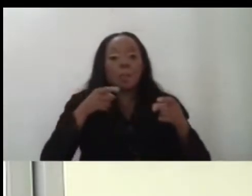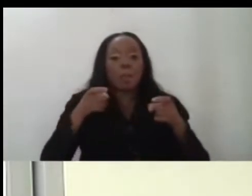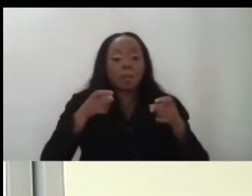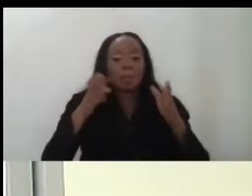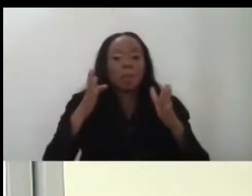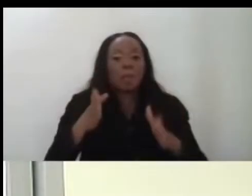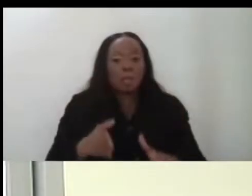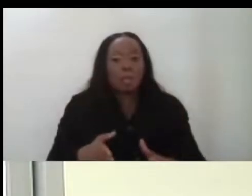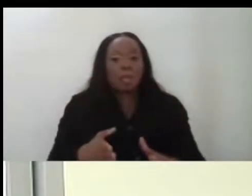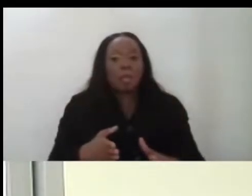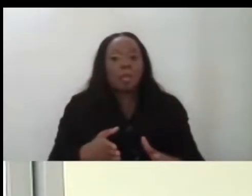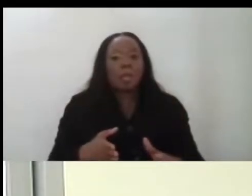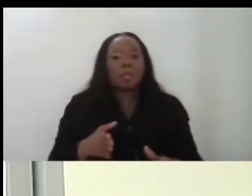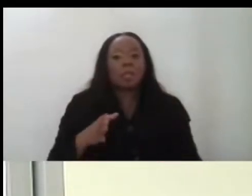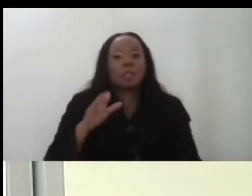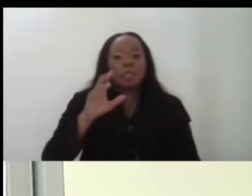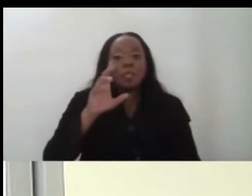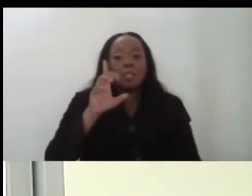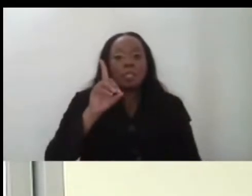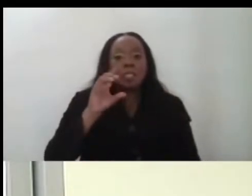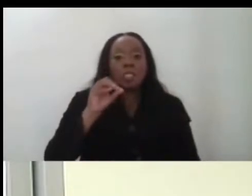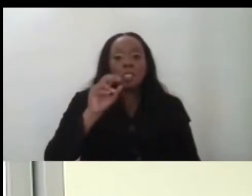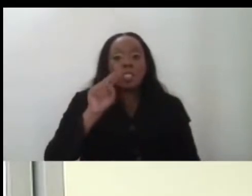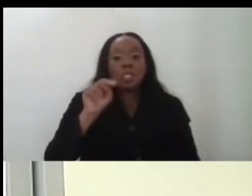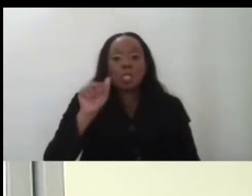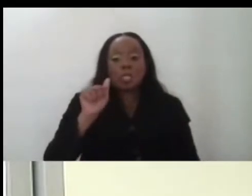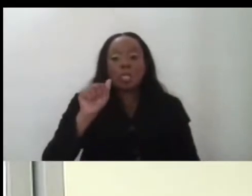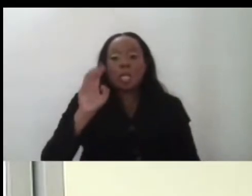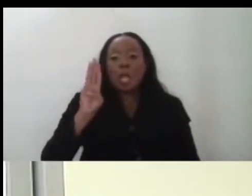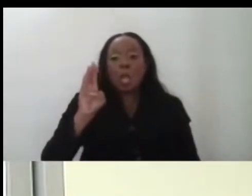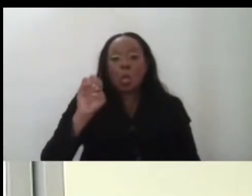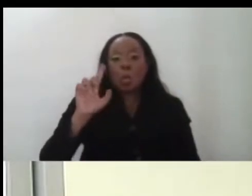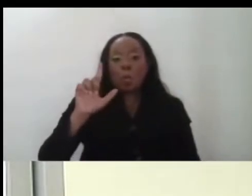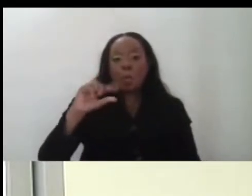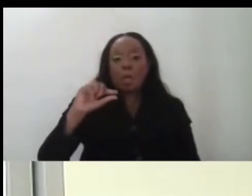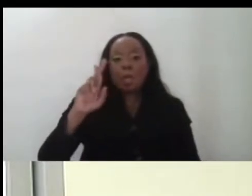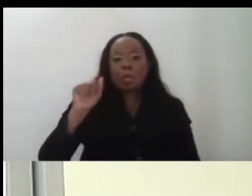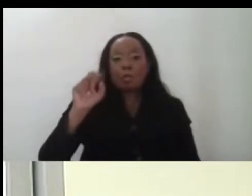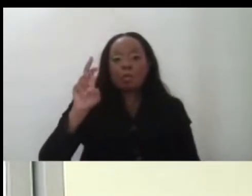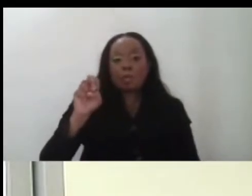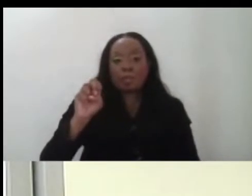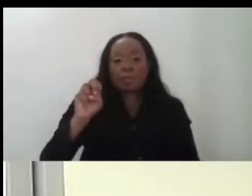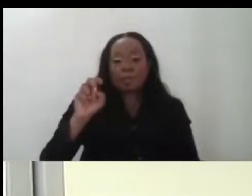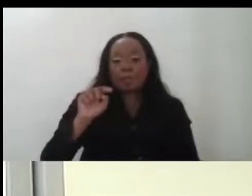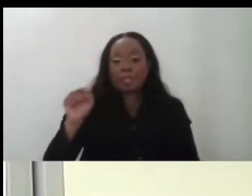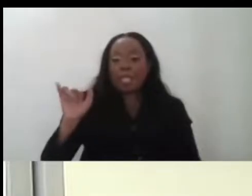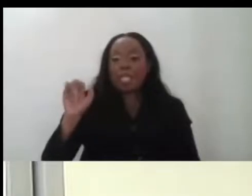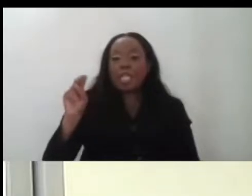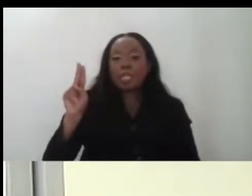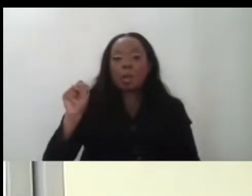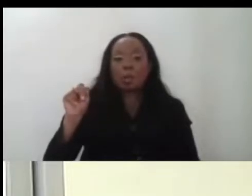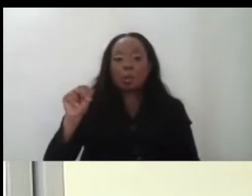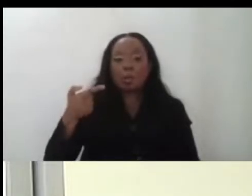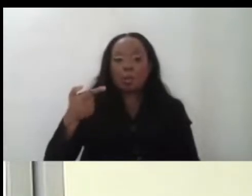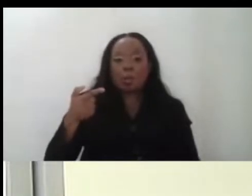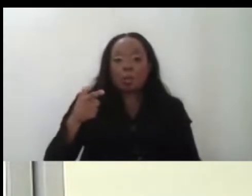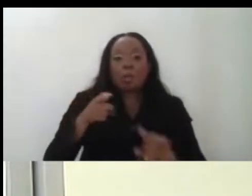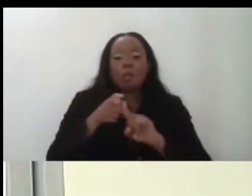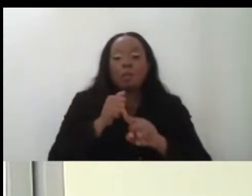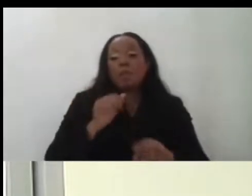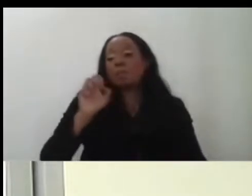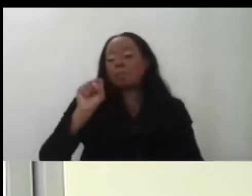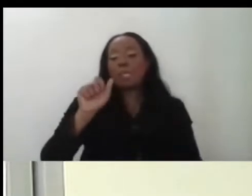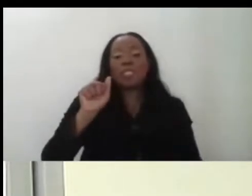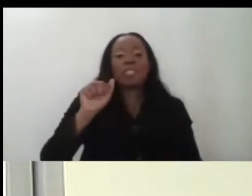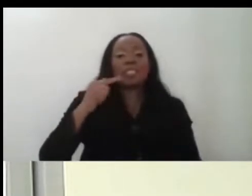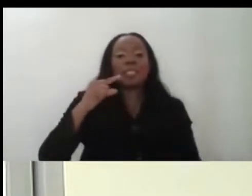Services, Mrs. Donnell Belgrave-Young. Thank you for reaffirming the commitment of Sagicor to assisting and also